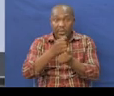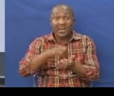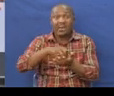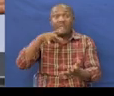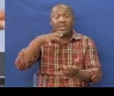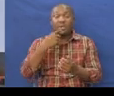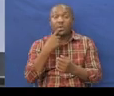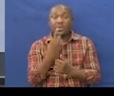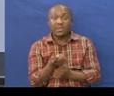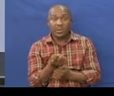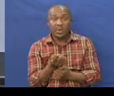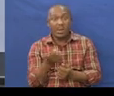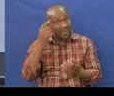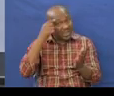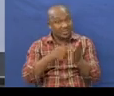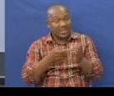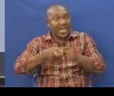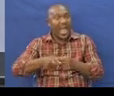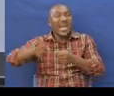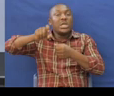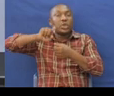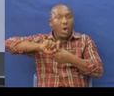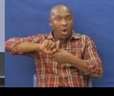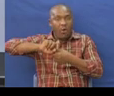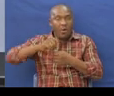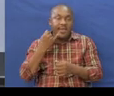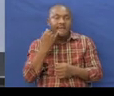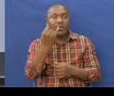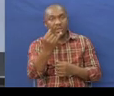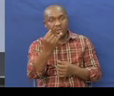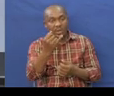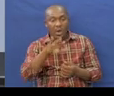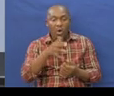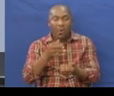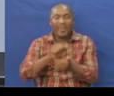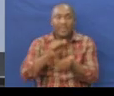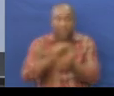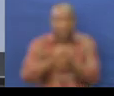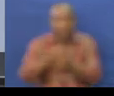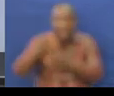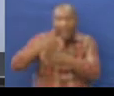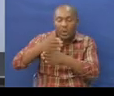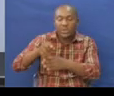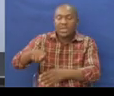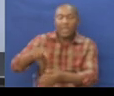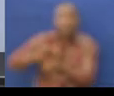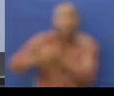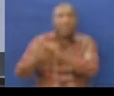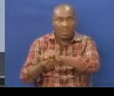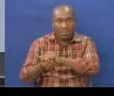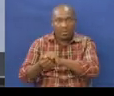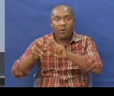we are saying here. You'll get additional information or materials on that particular problem or issue that has been documented